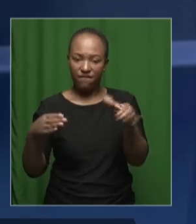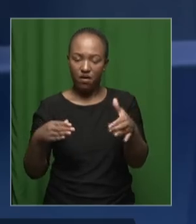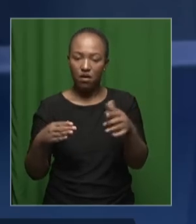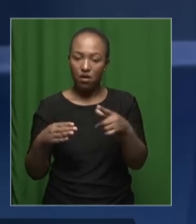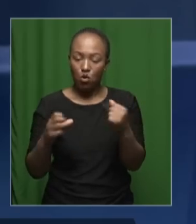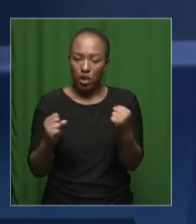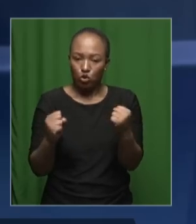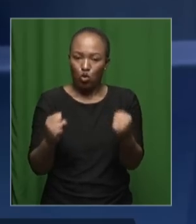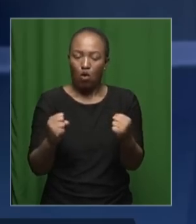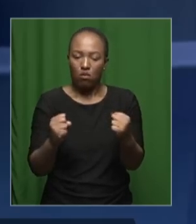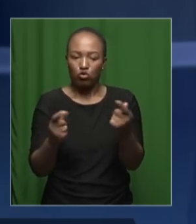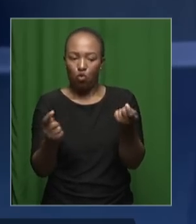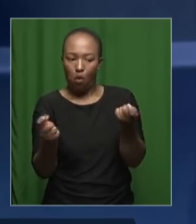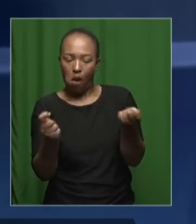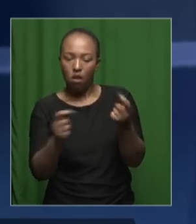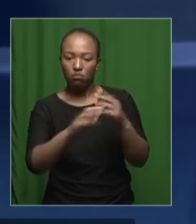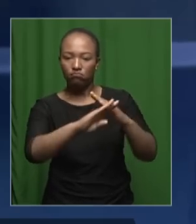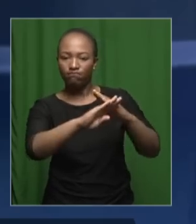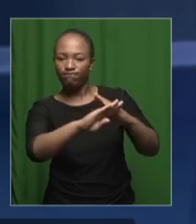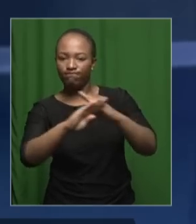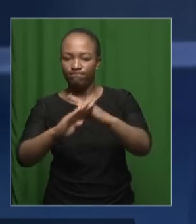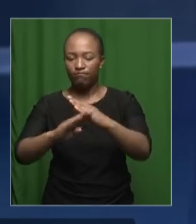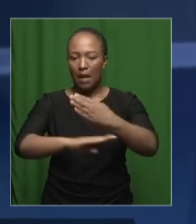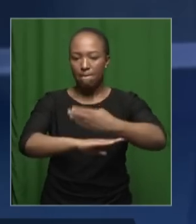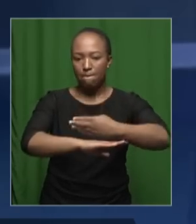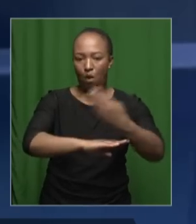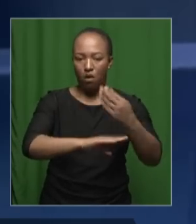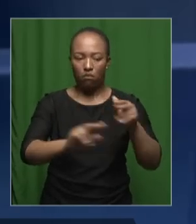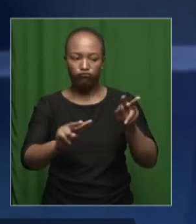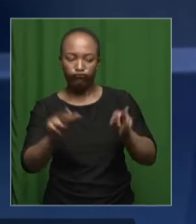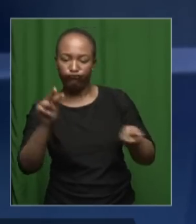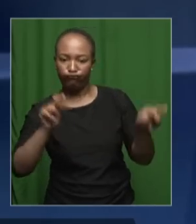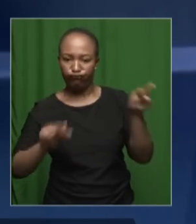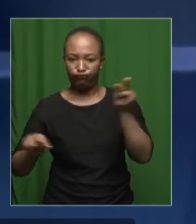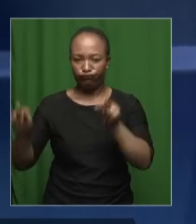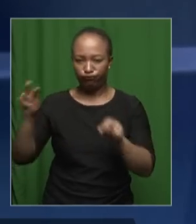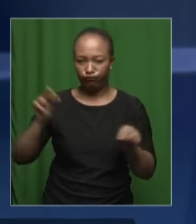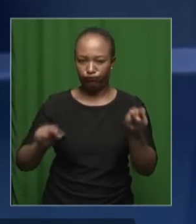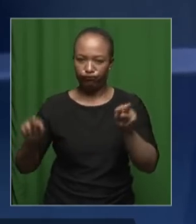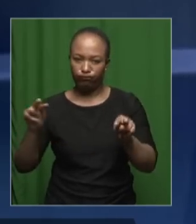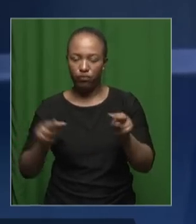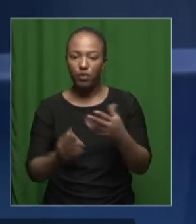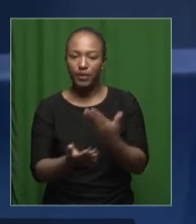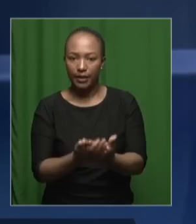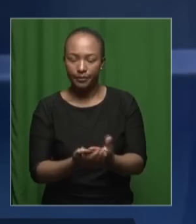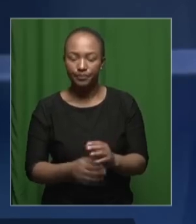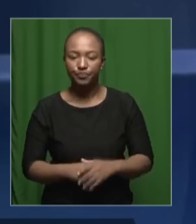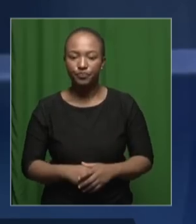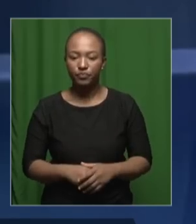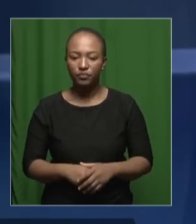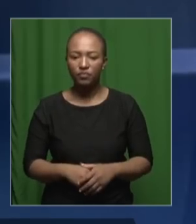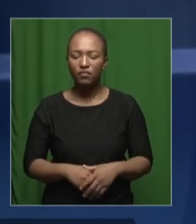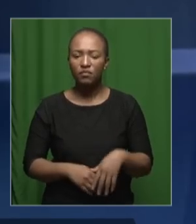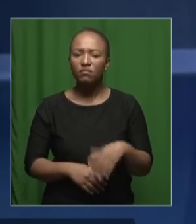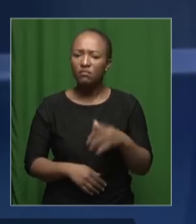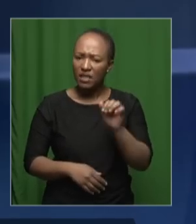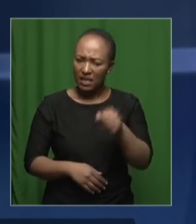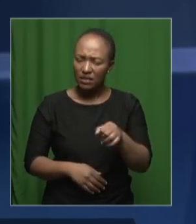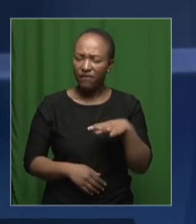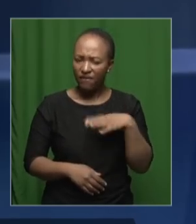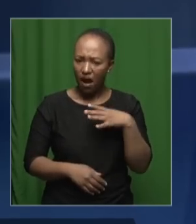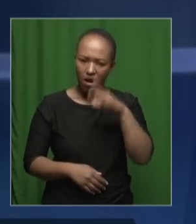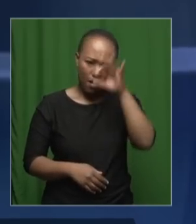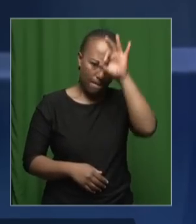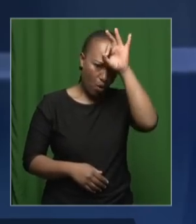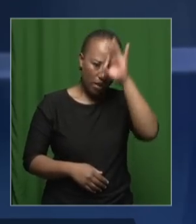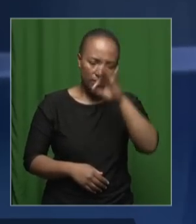able to assist us to be able to manage the borders as well. Because boots on the ground is fine, but we need to also